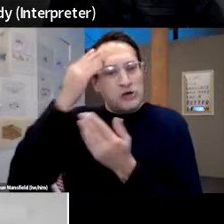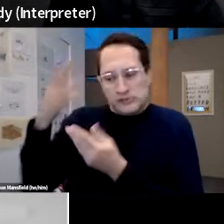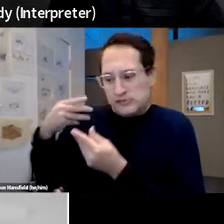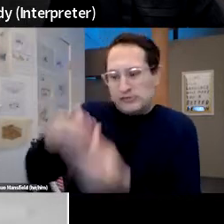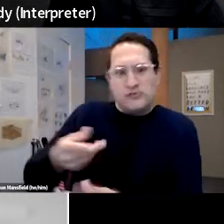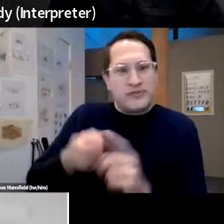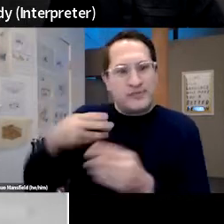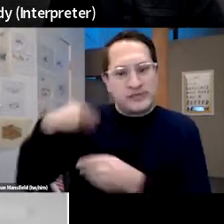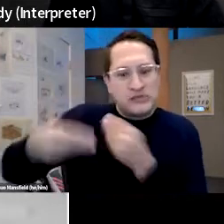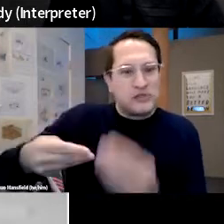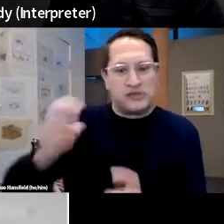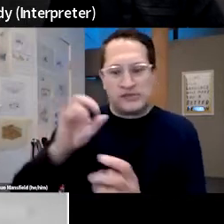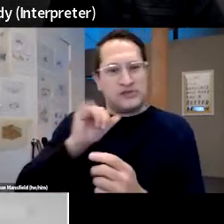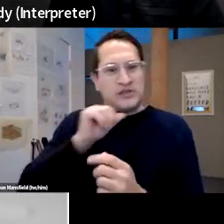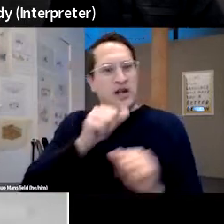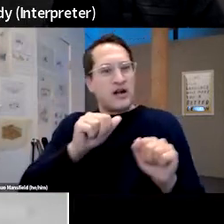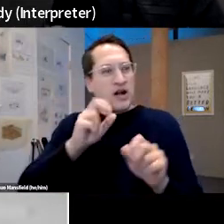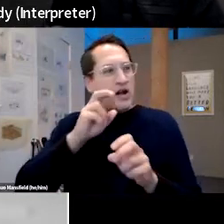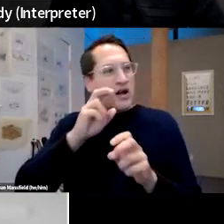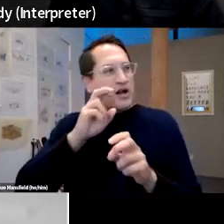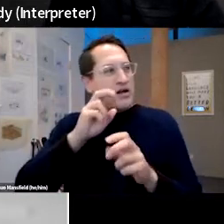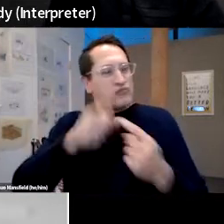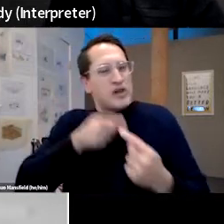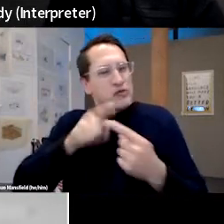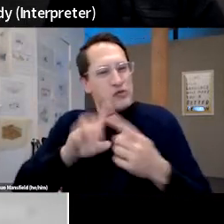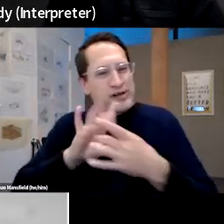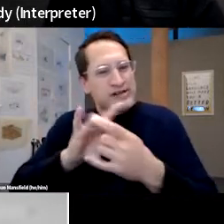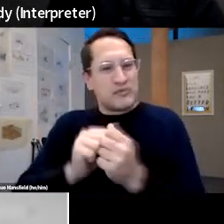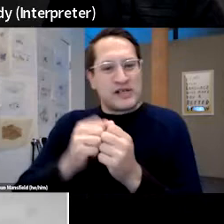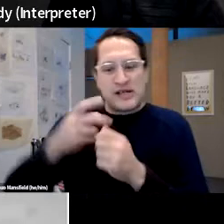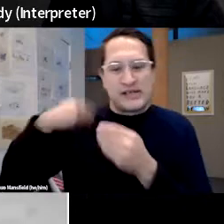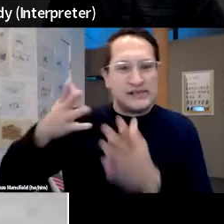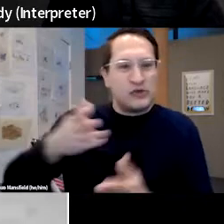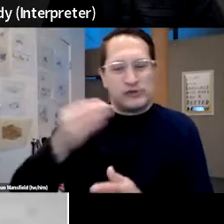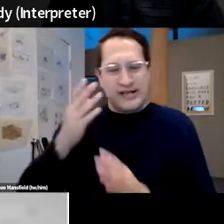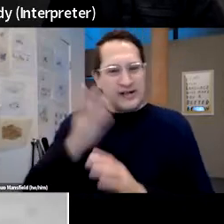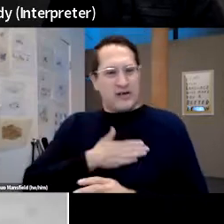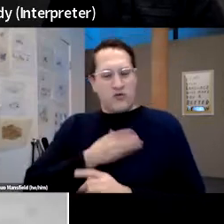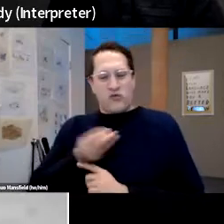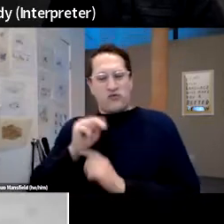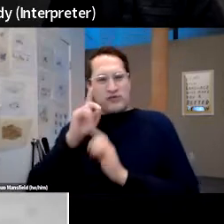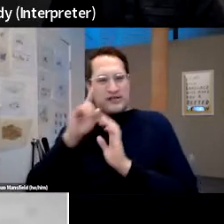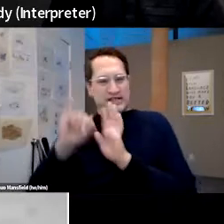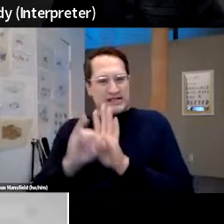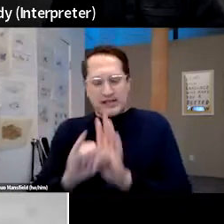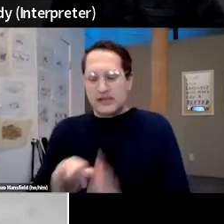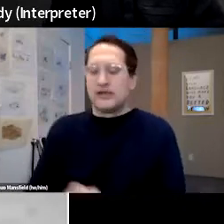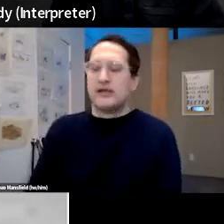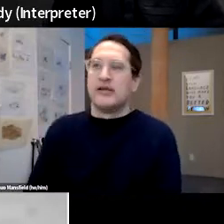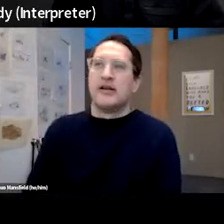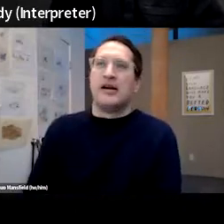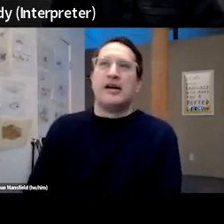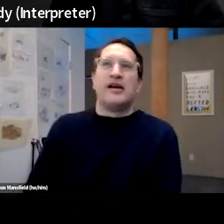This missing knowledge shared from generation to generation was a struggle to connect with our ancestry,